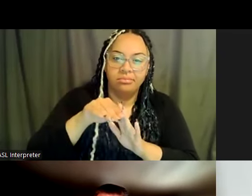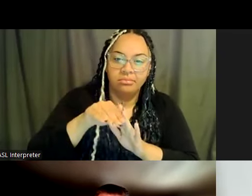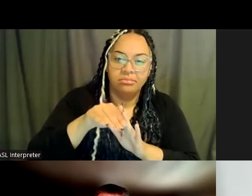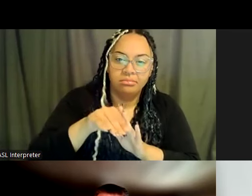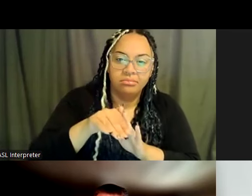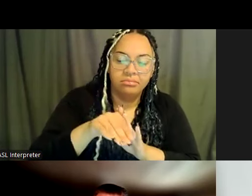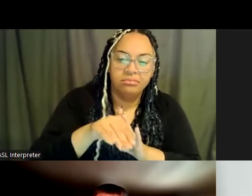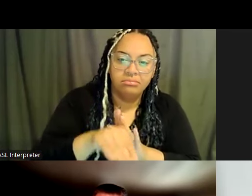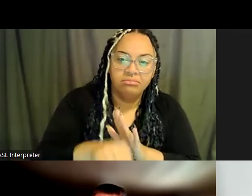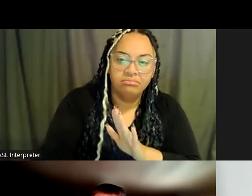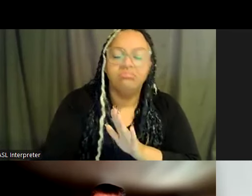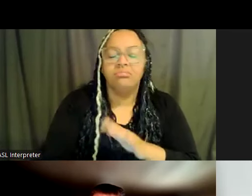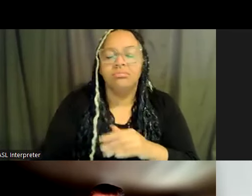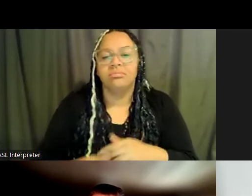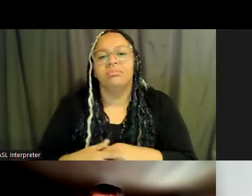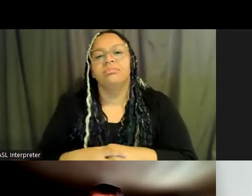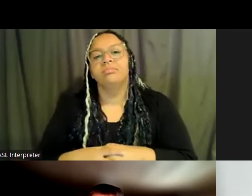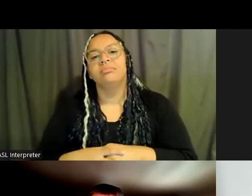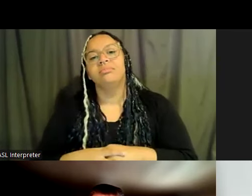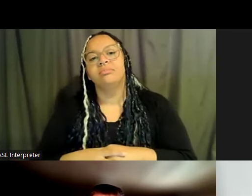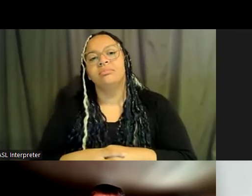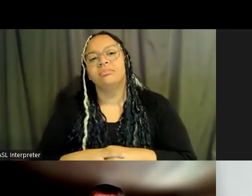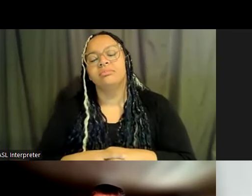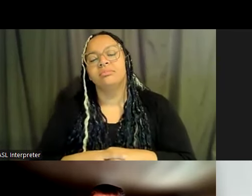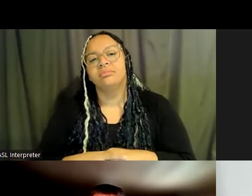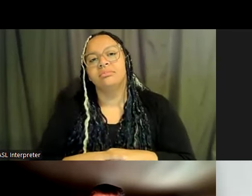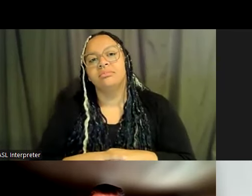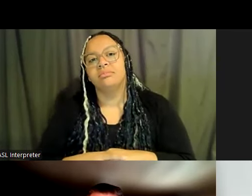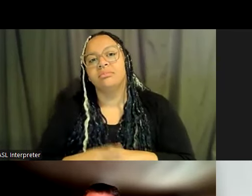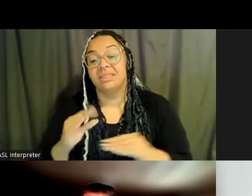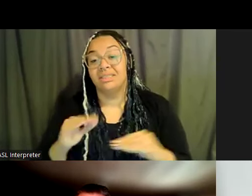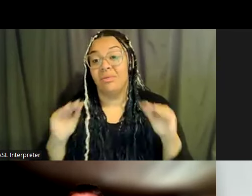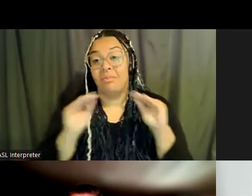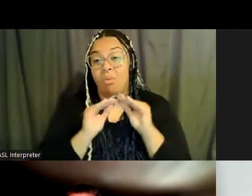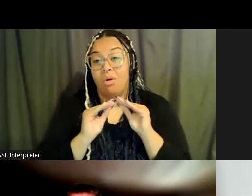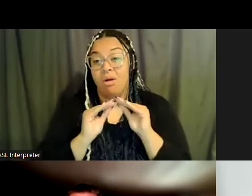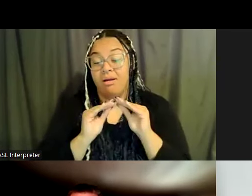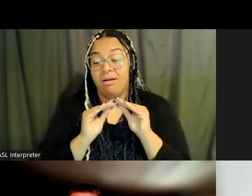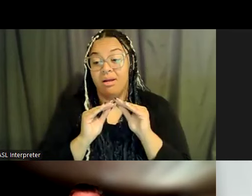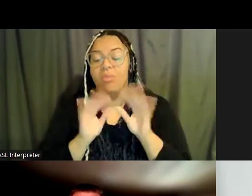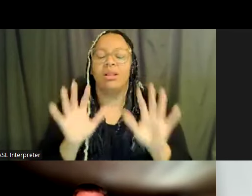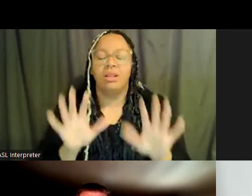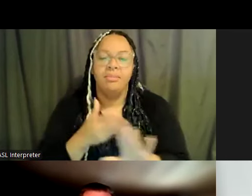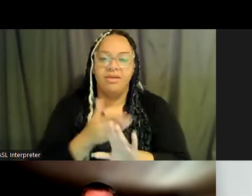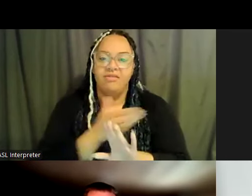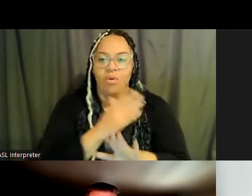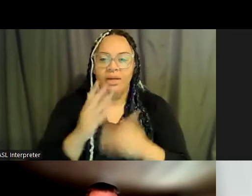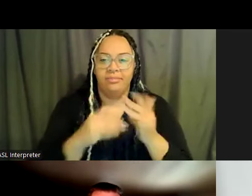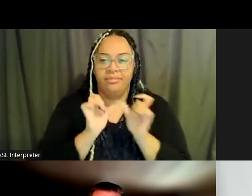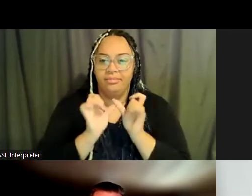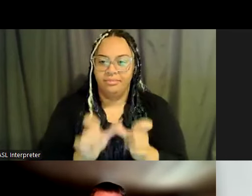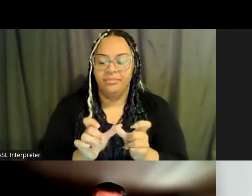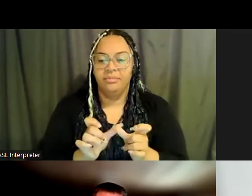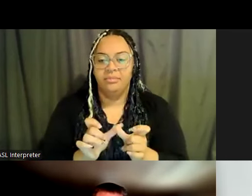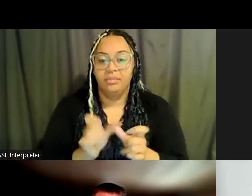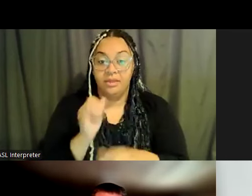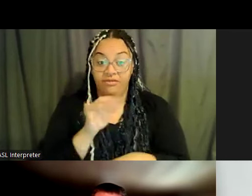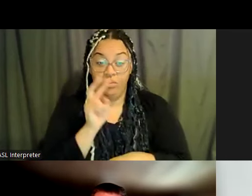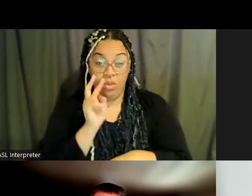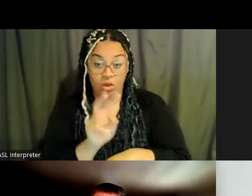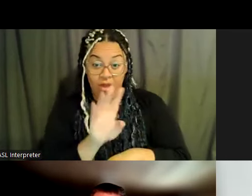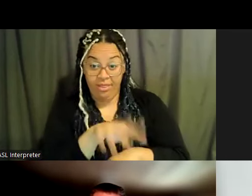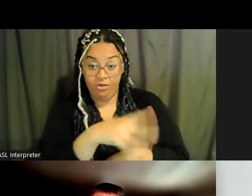time. This is even more prevalent. And I actually, before we move on, so one thing, if you look at the chart,